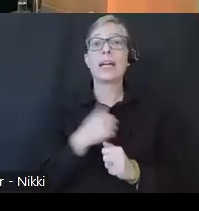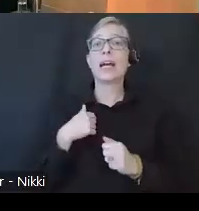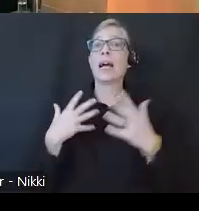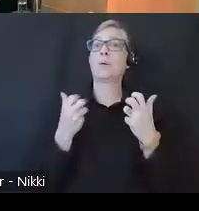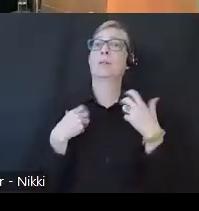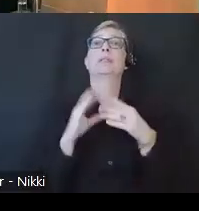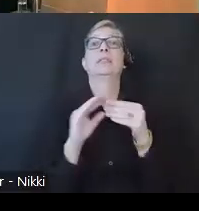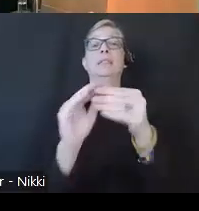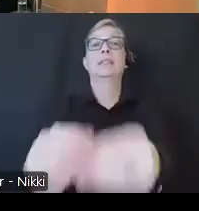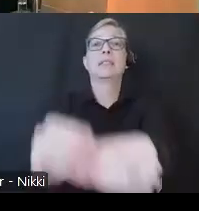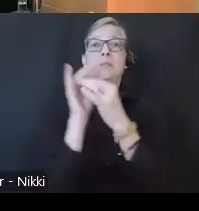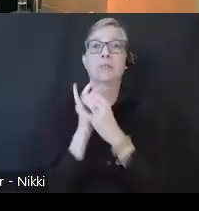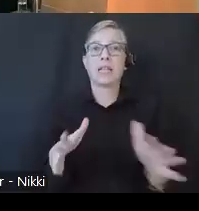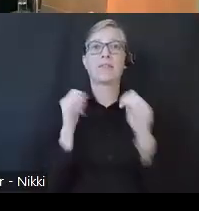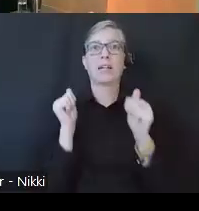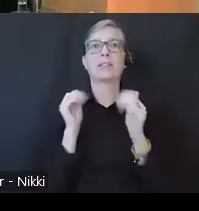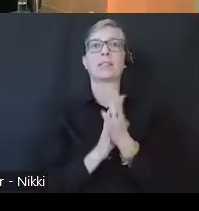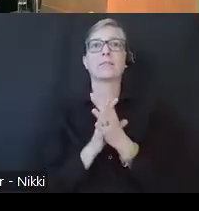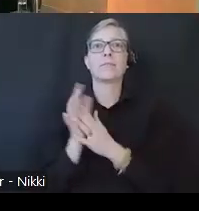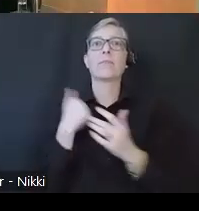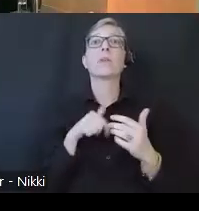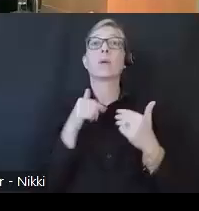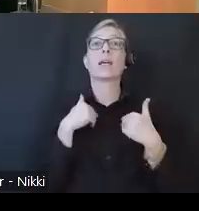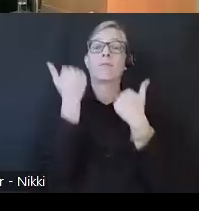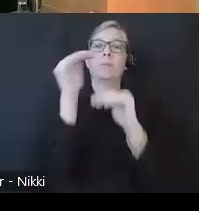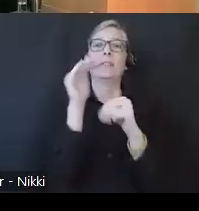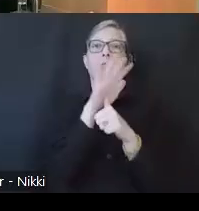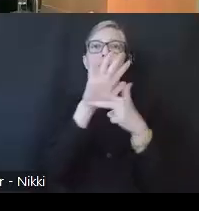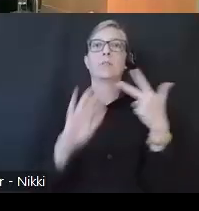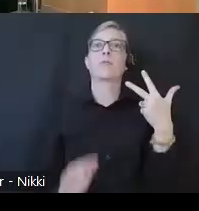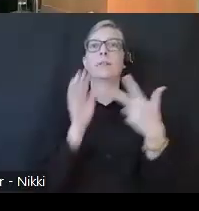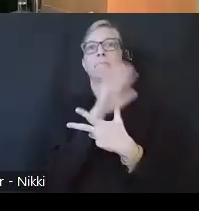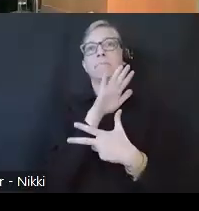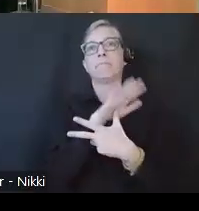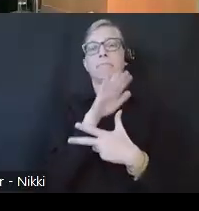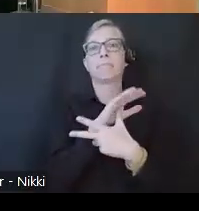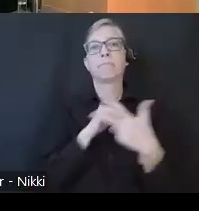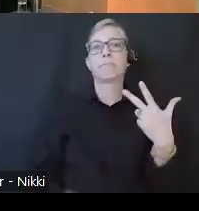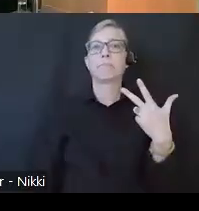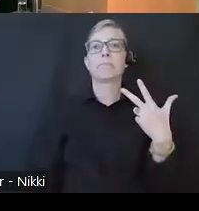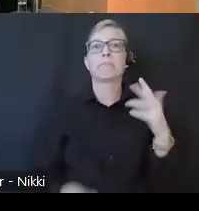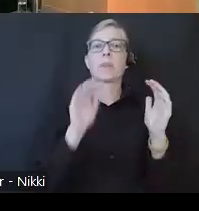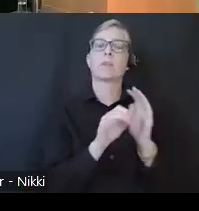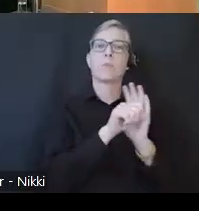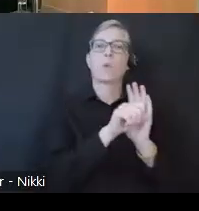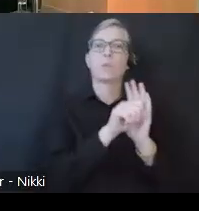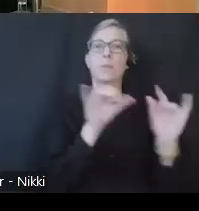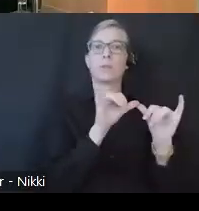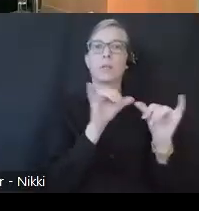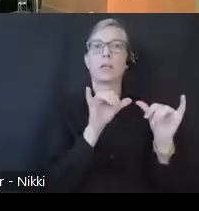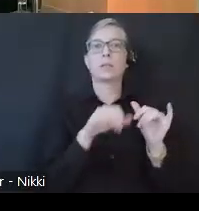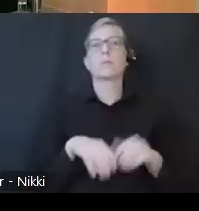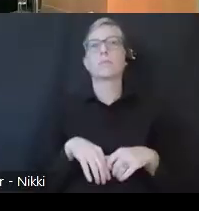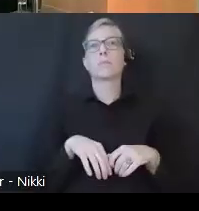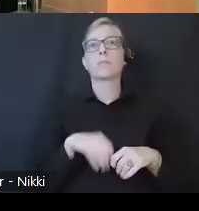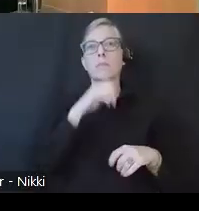fast. There are major limitations. We have small sample sizes with our subgroups, right? We're doing quite well overall, but when we break it up into